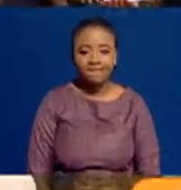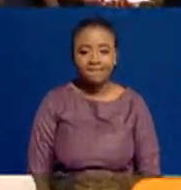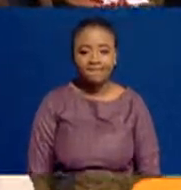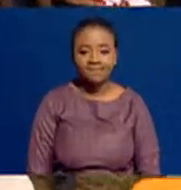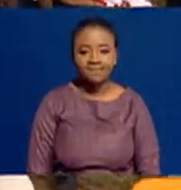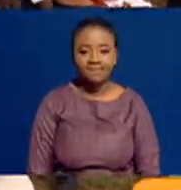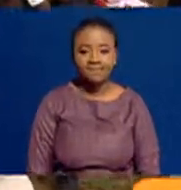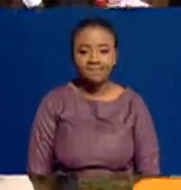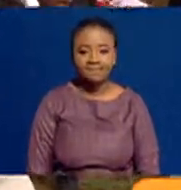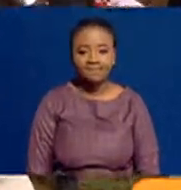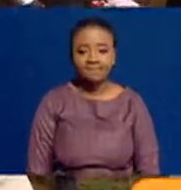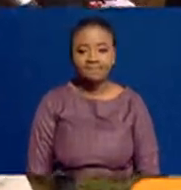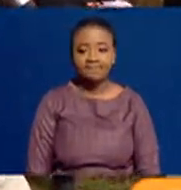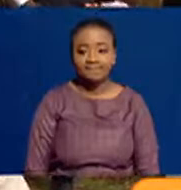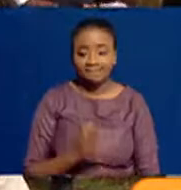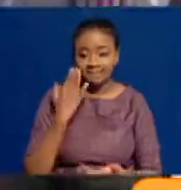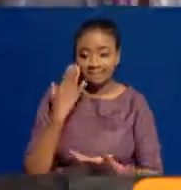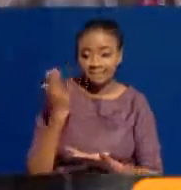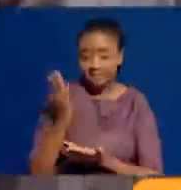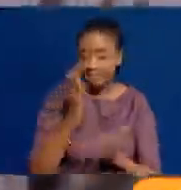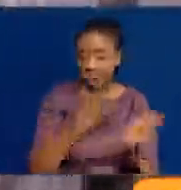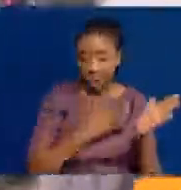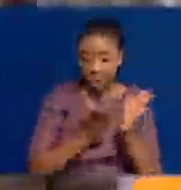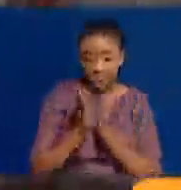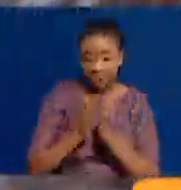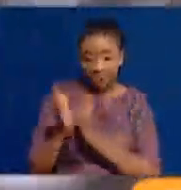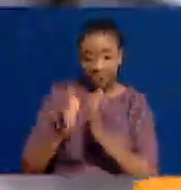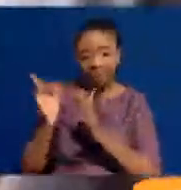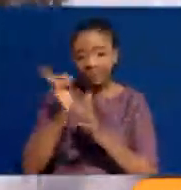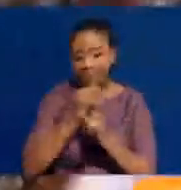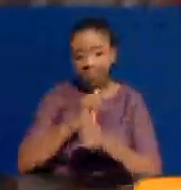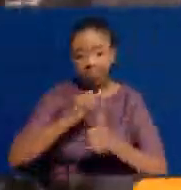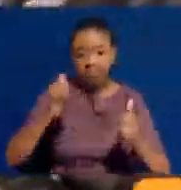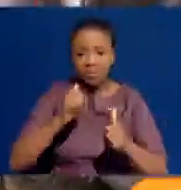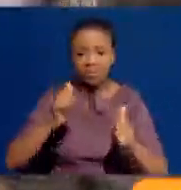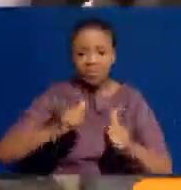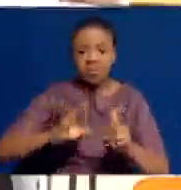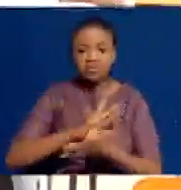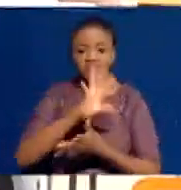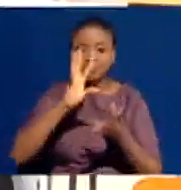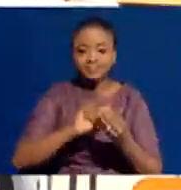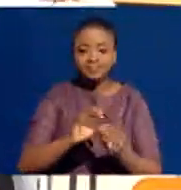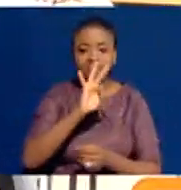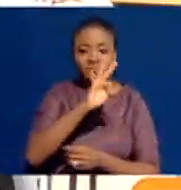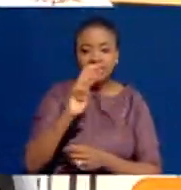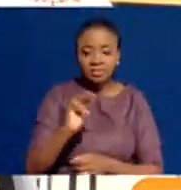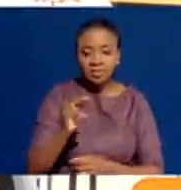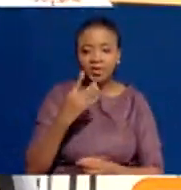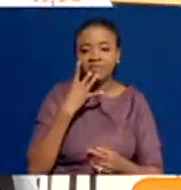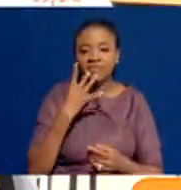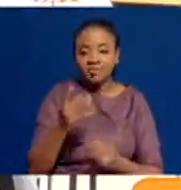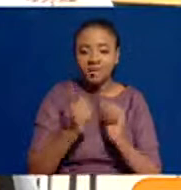Preparations for the national exams are complete, according to the government. A total of